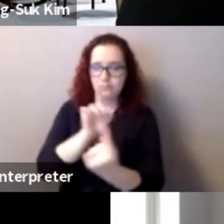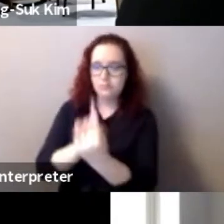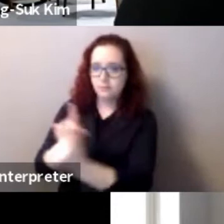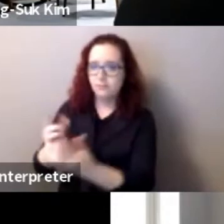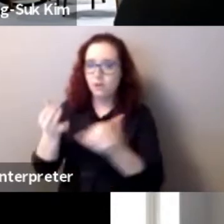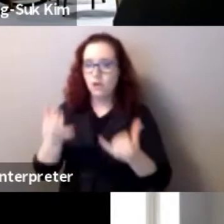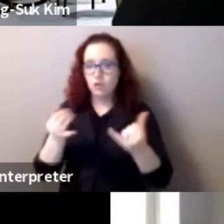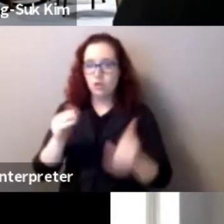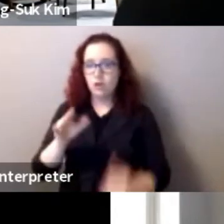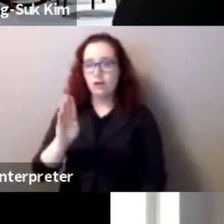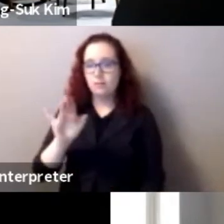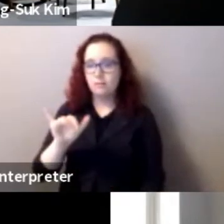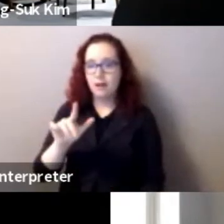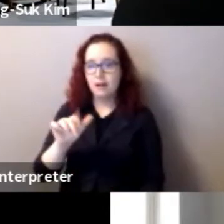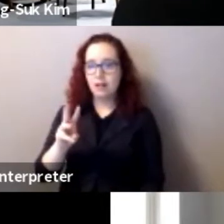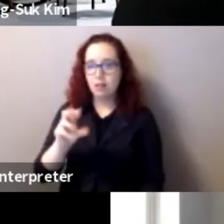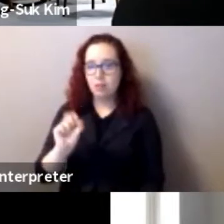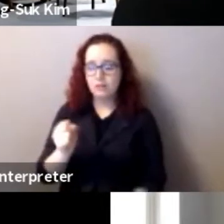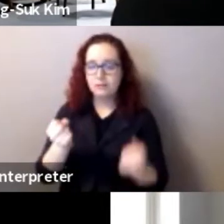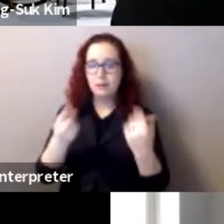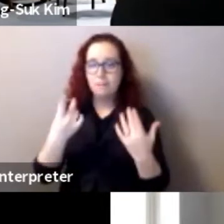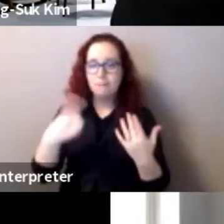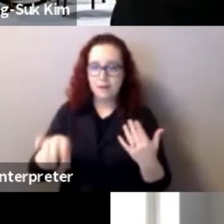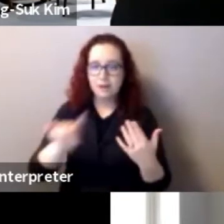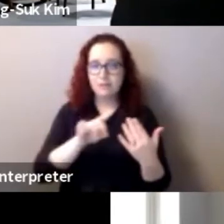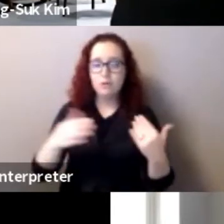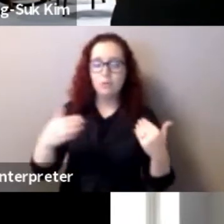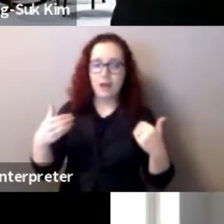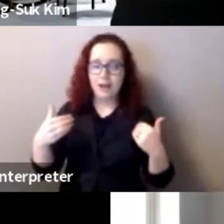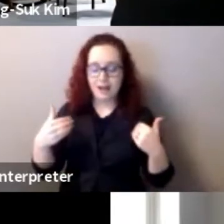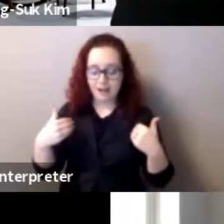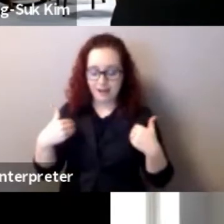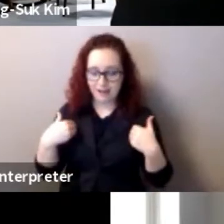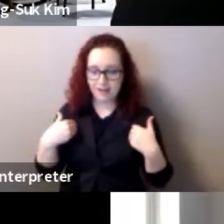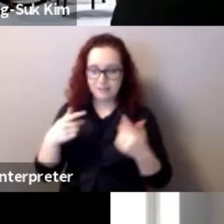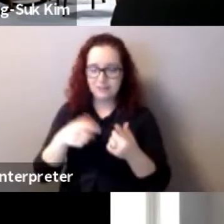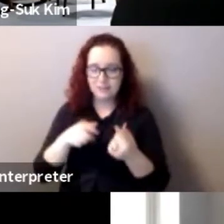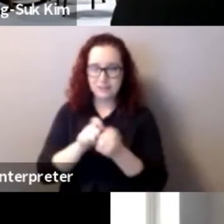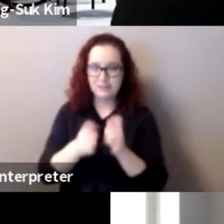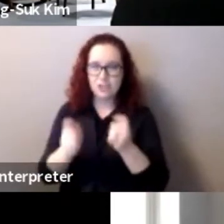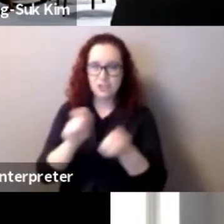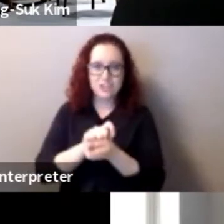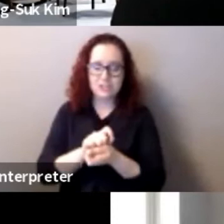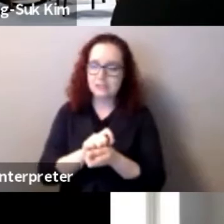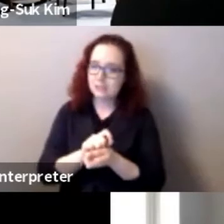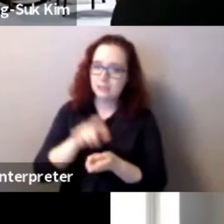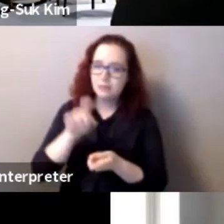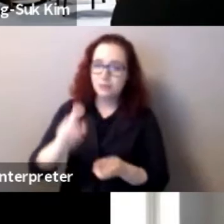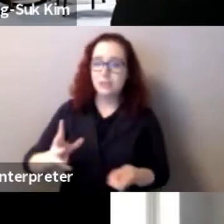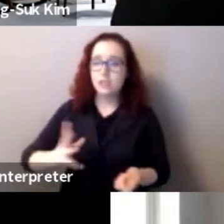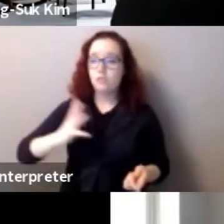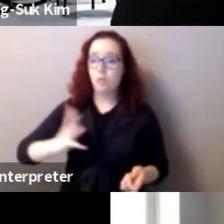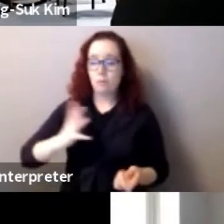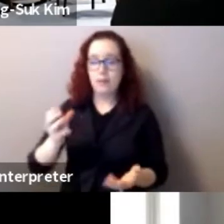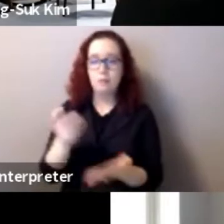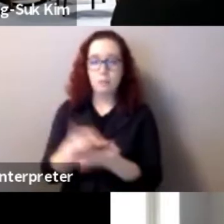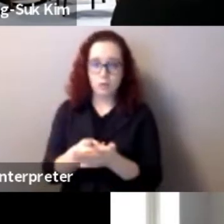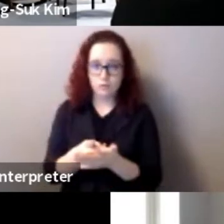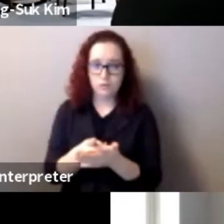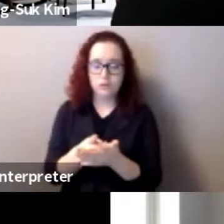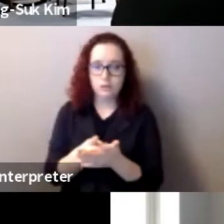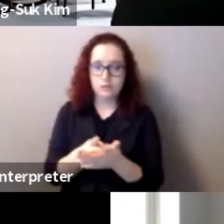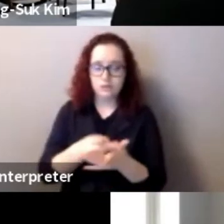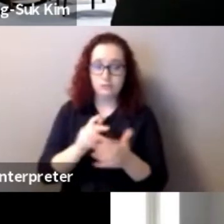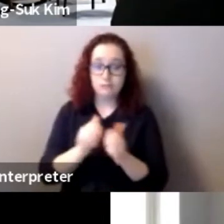of you have bylaws that have interim changes that you're operating under. And eventually those will need to be formally approved with a